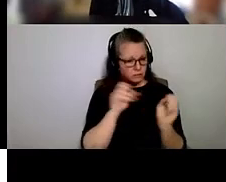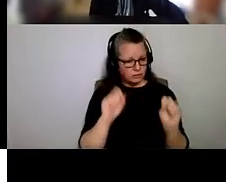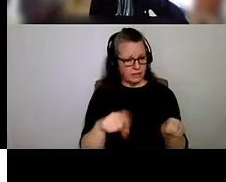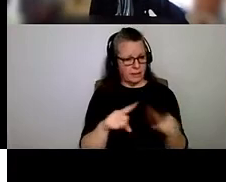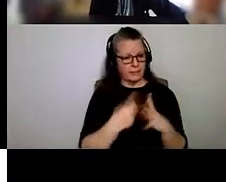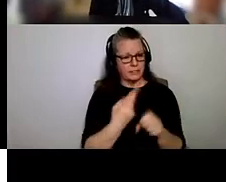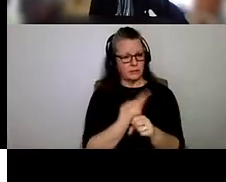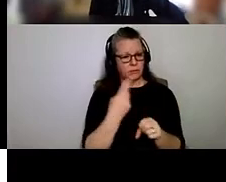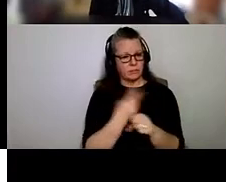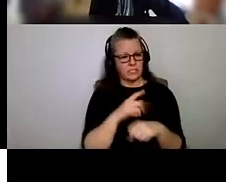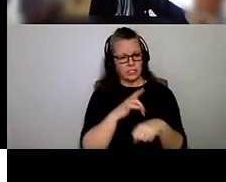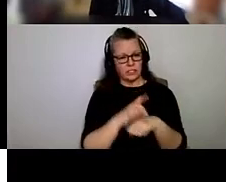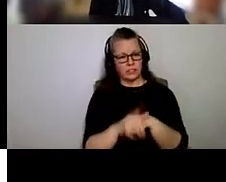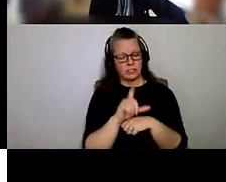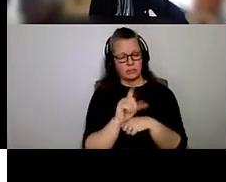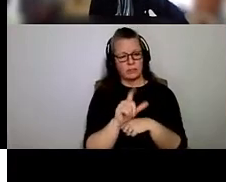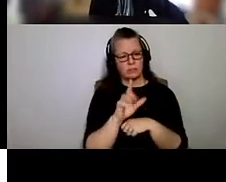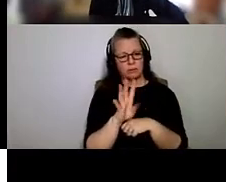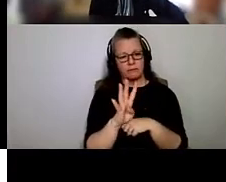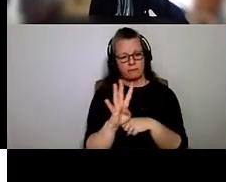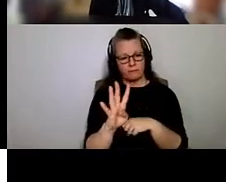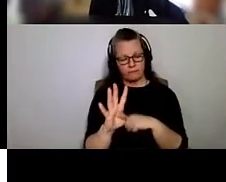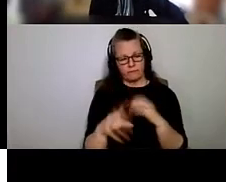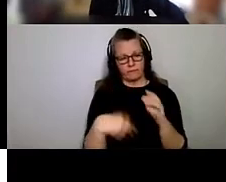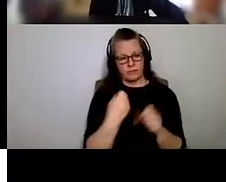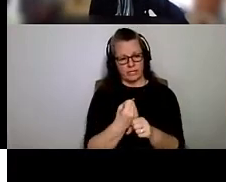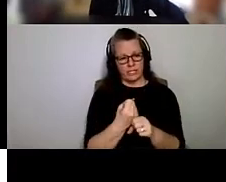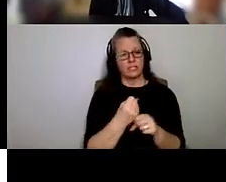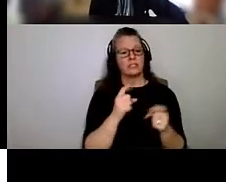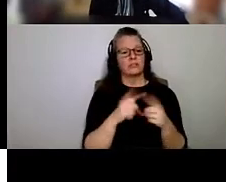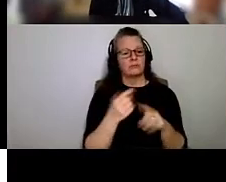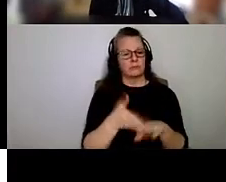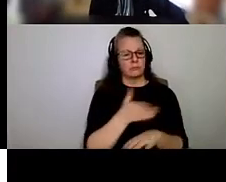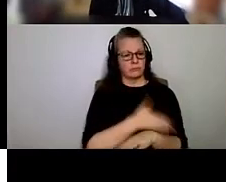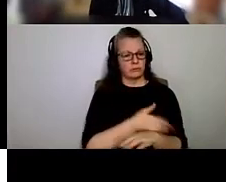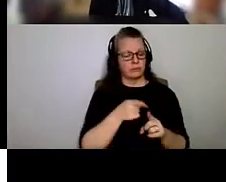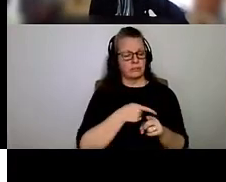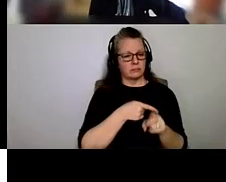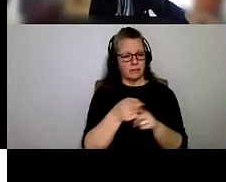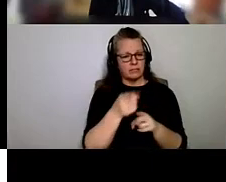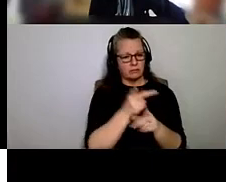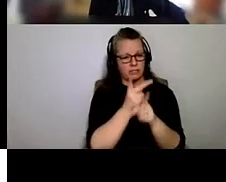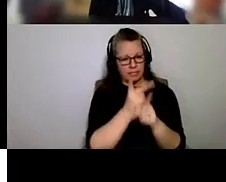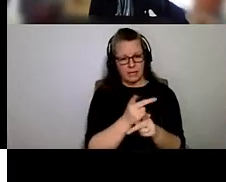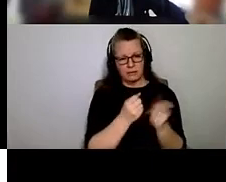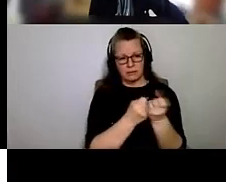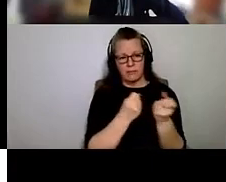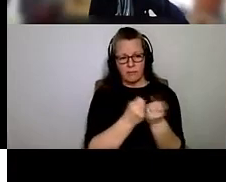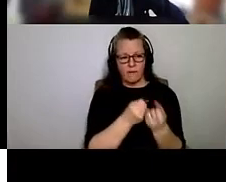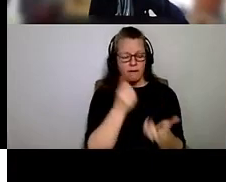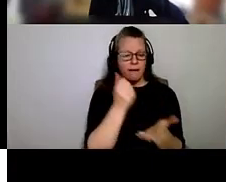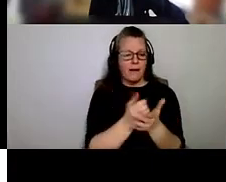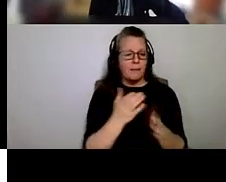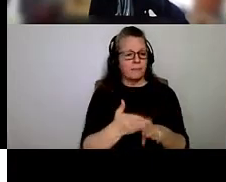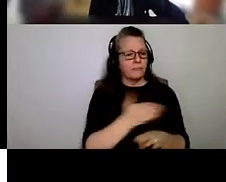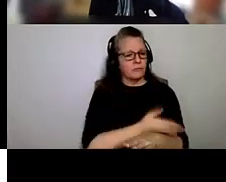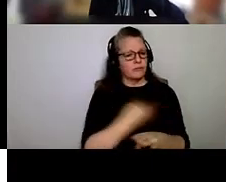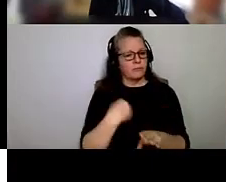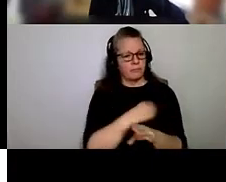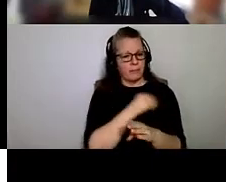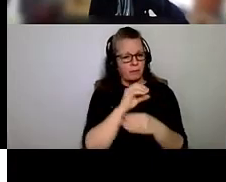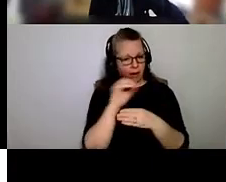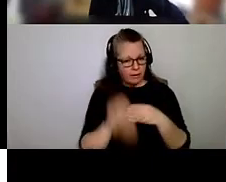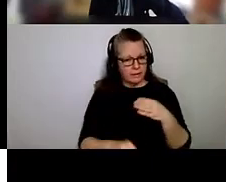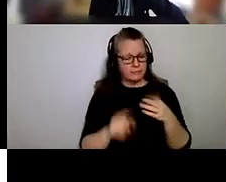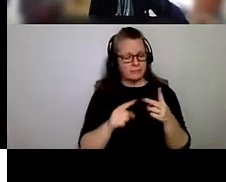early 2024 to improve specialty care and support, which will help to improve member outcomes and drive